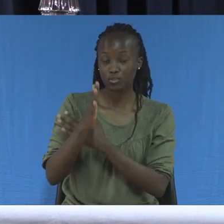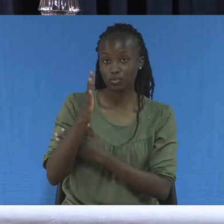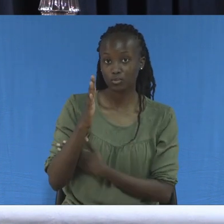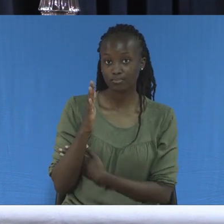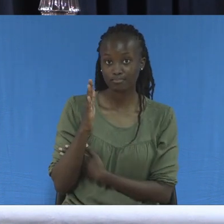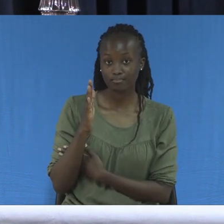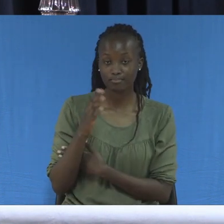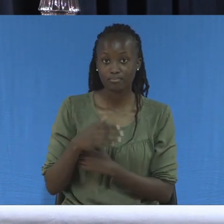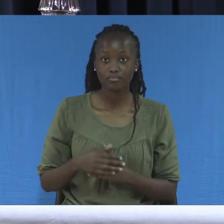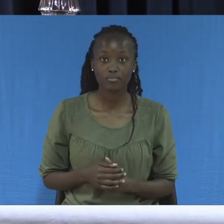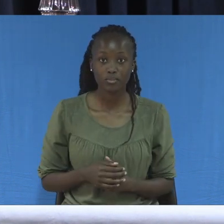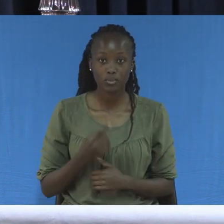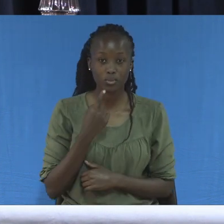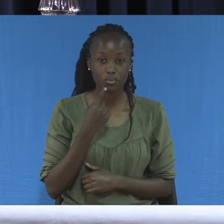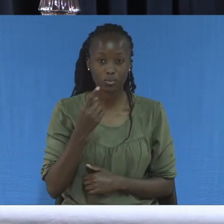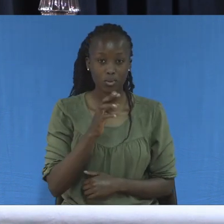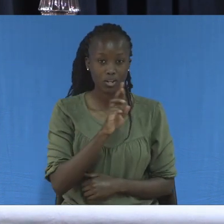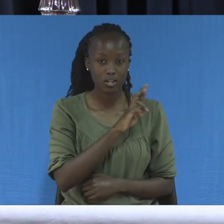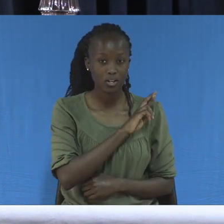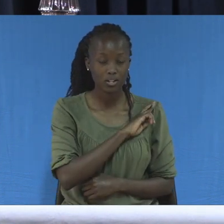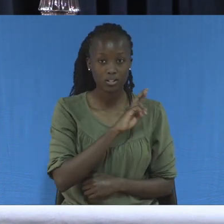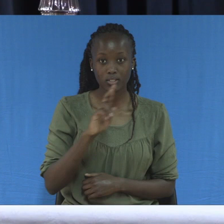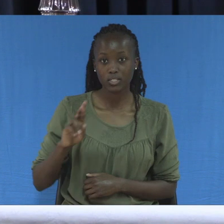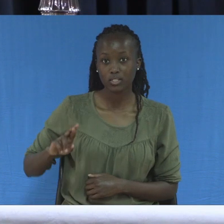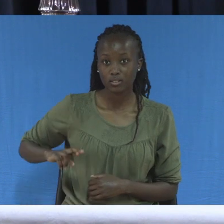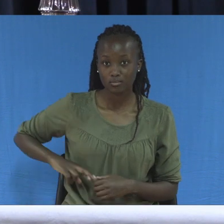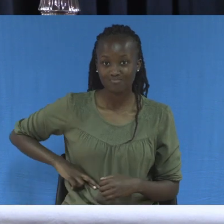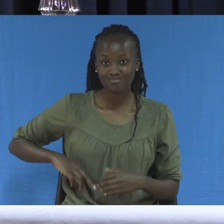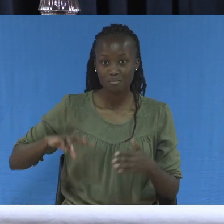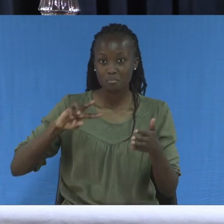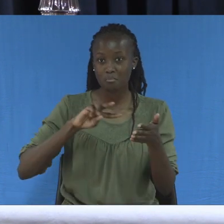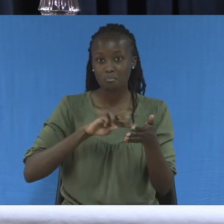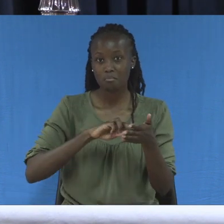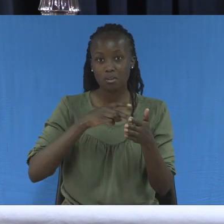Religion, in simple definition,